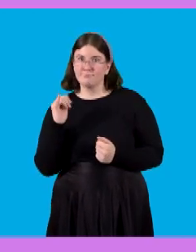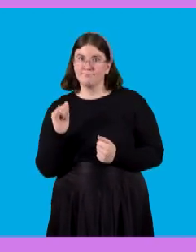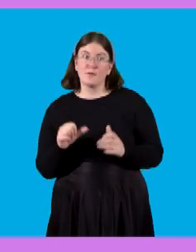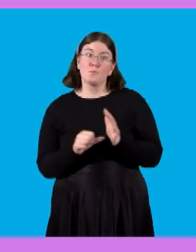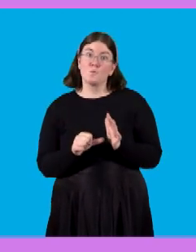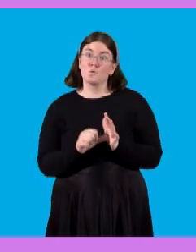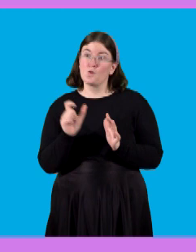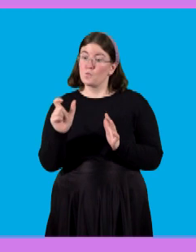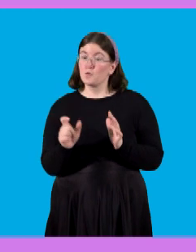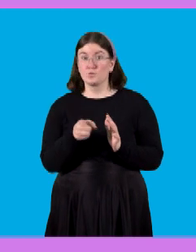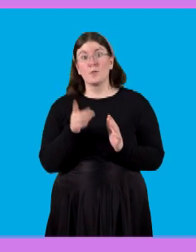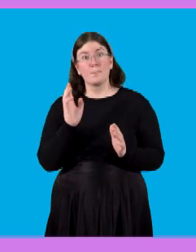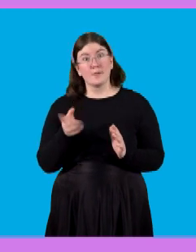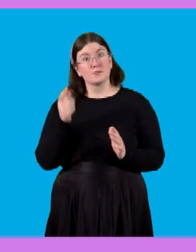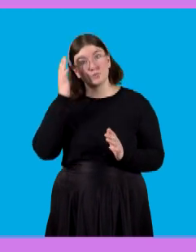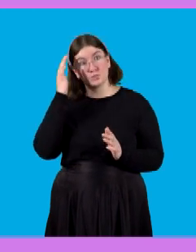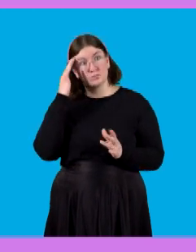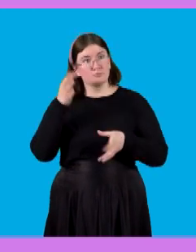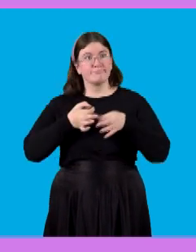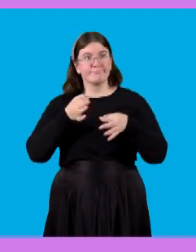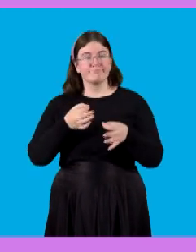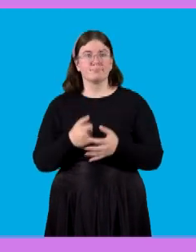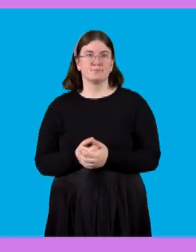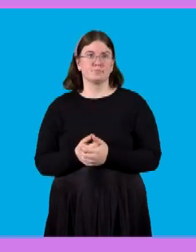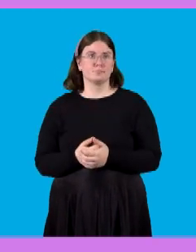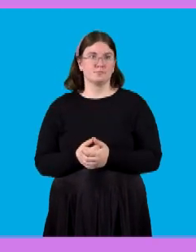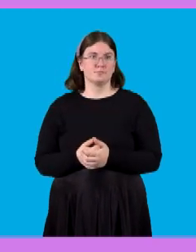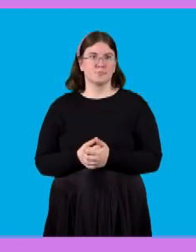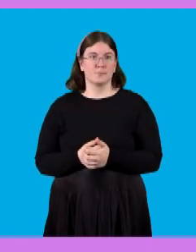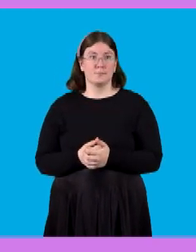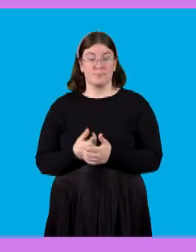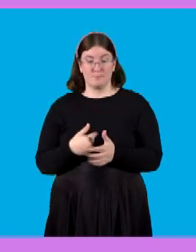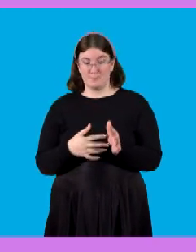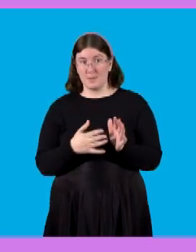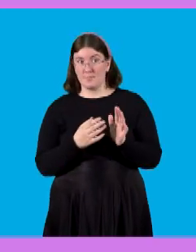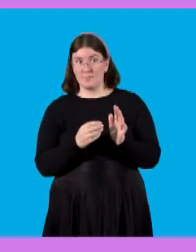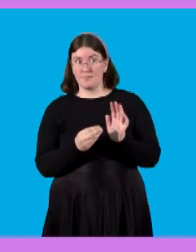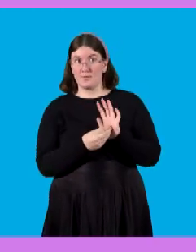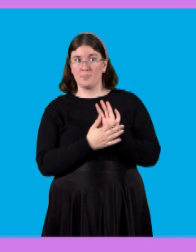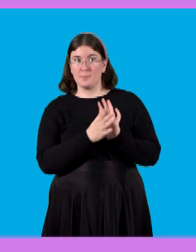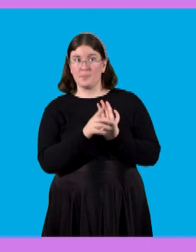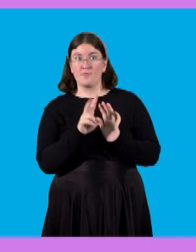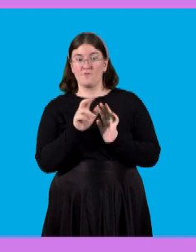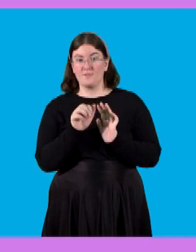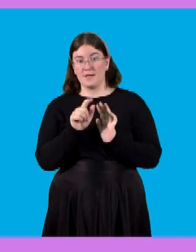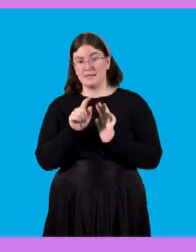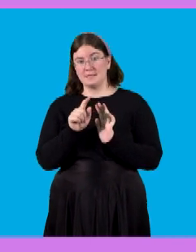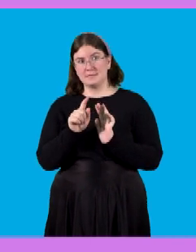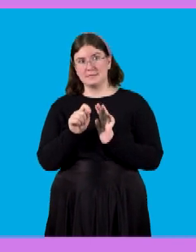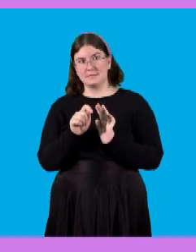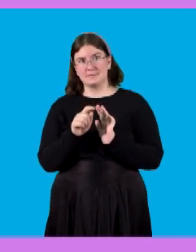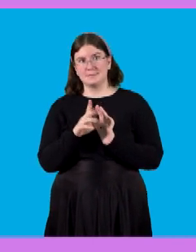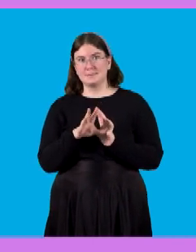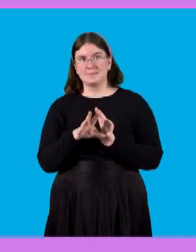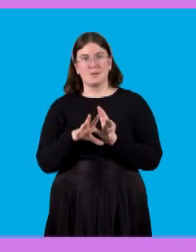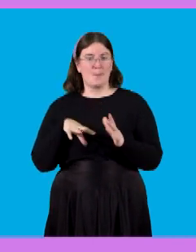some other important wording that you should know. Explanation. I indicated here that the VAT exclusive amount, right?